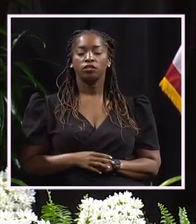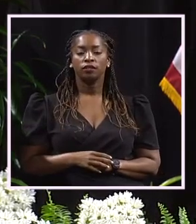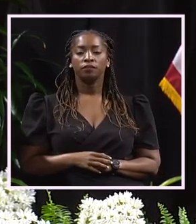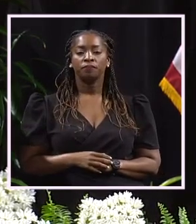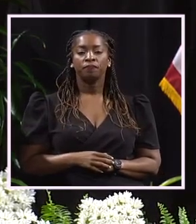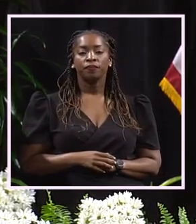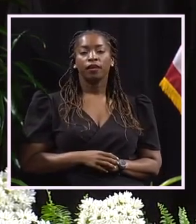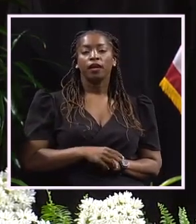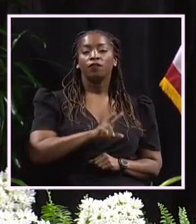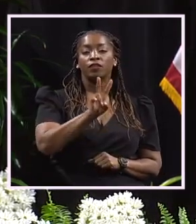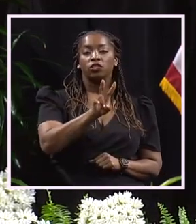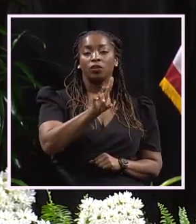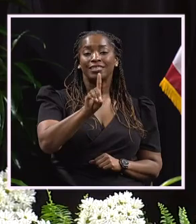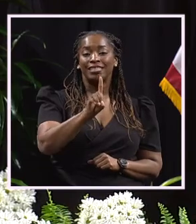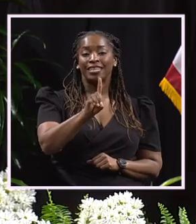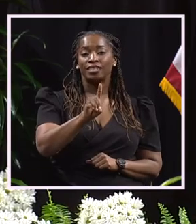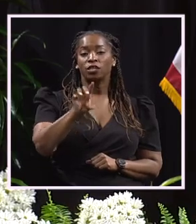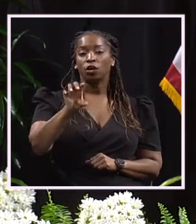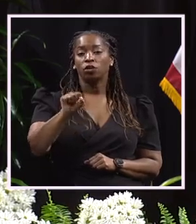Victoria Denise Soriano.